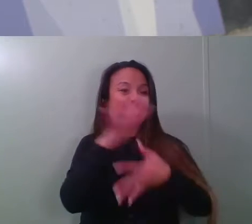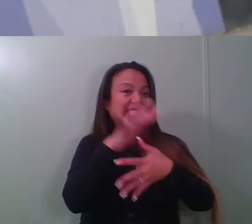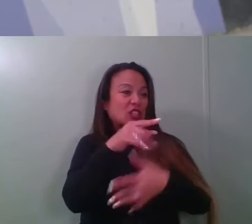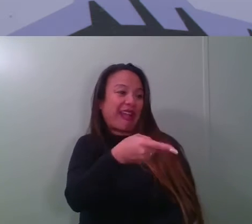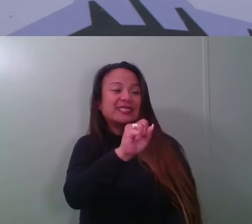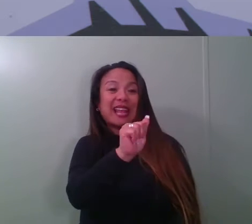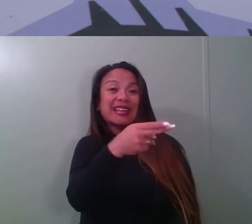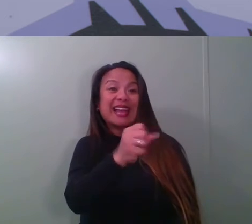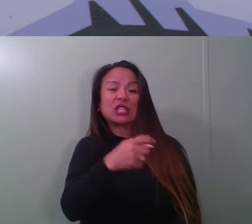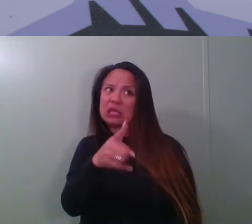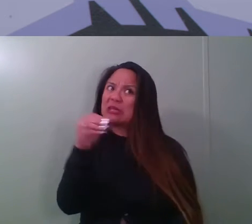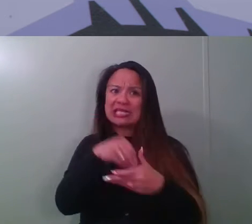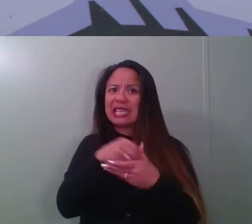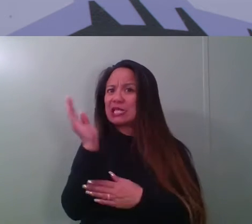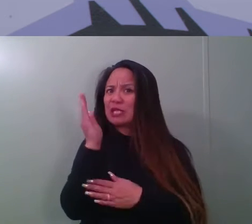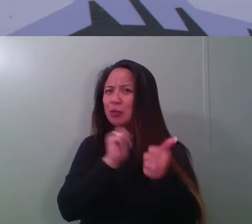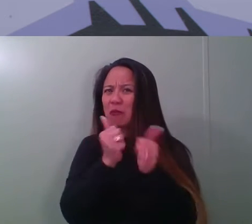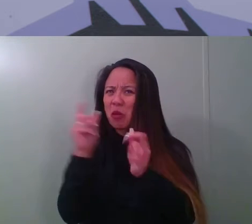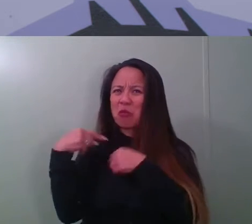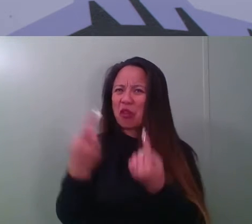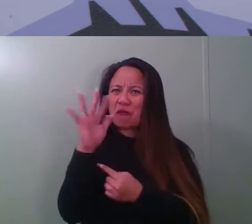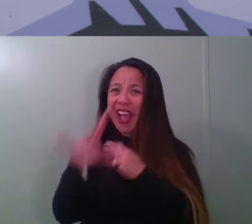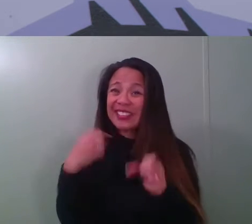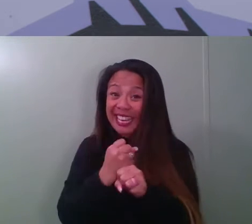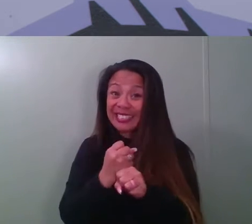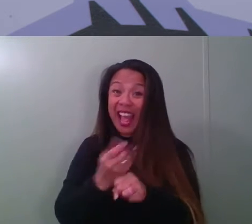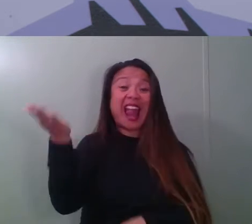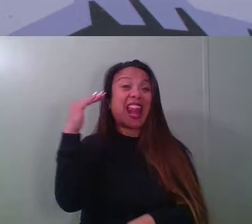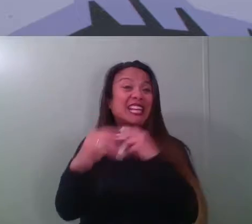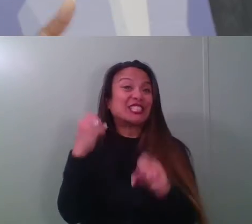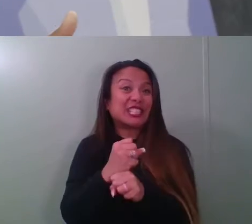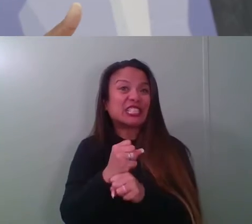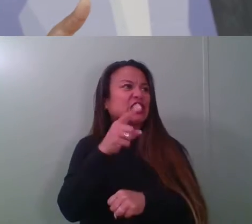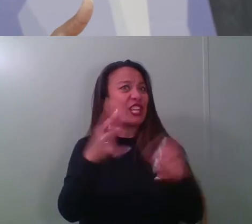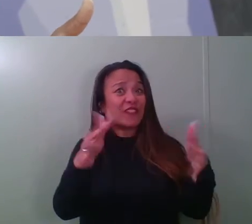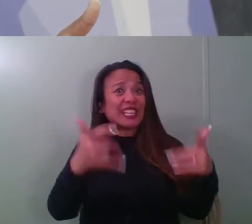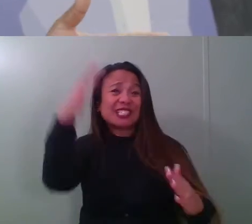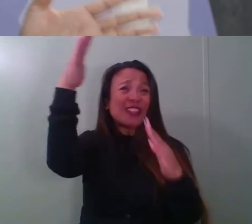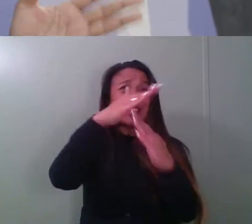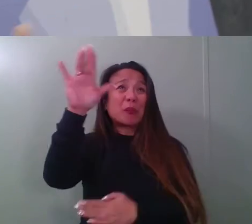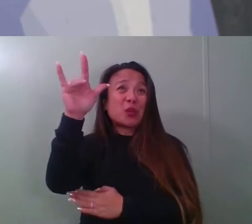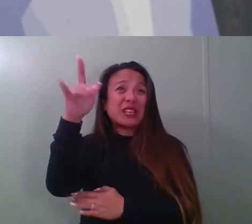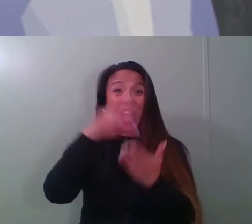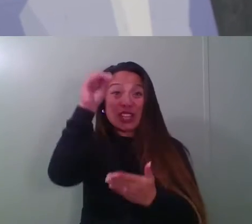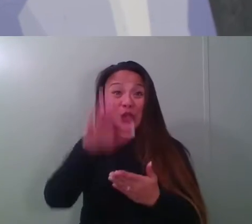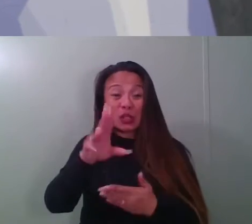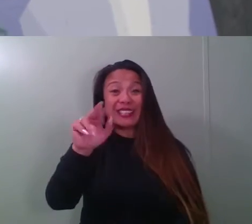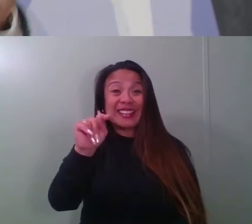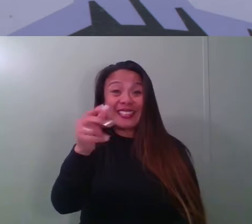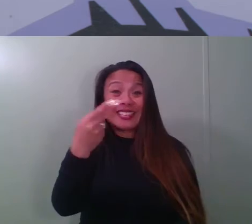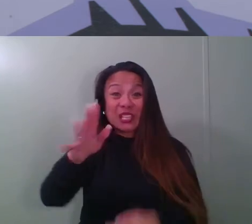in the festival. Jillian Palacios is a senior at Santa Ana High School and has been a part of speech competitions for the past 5